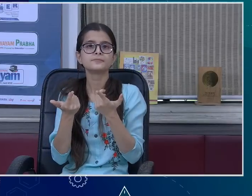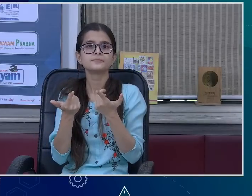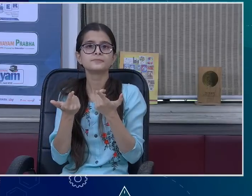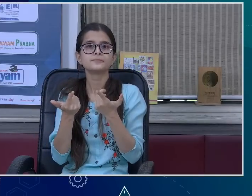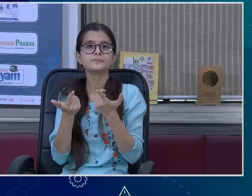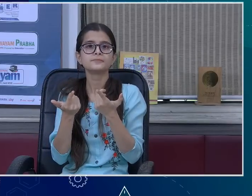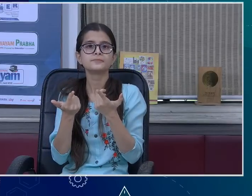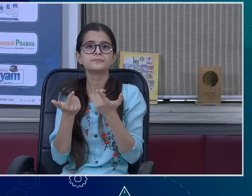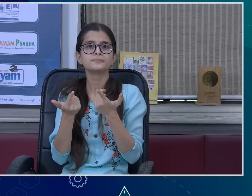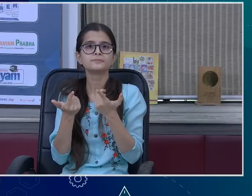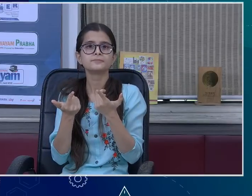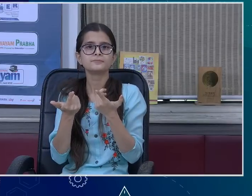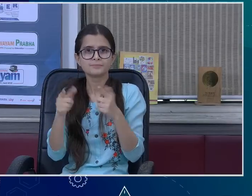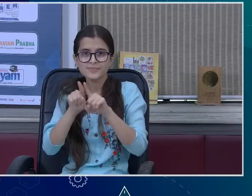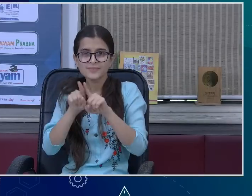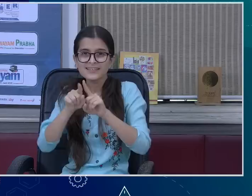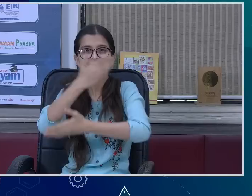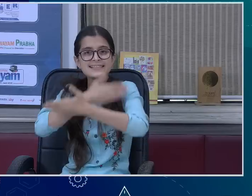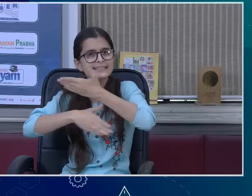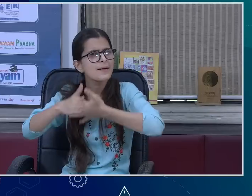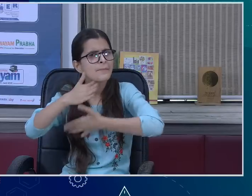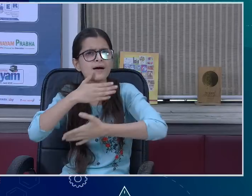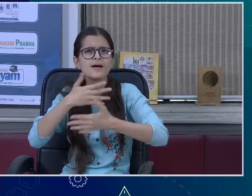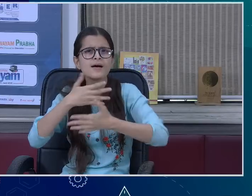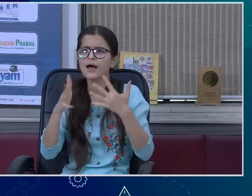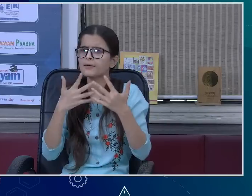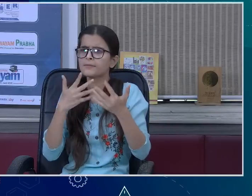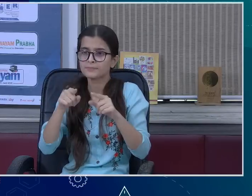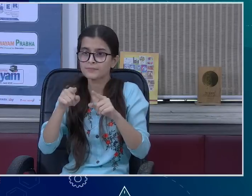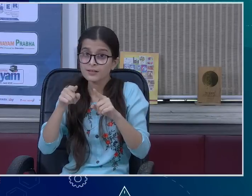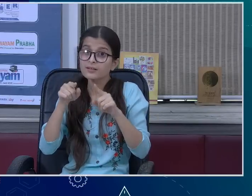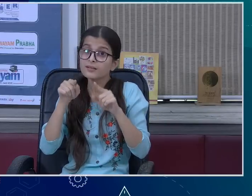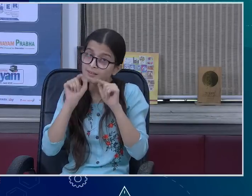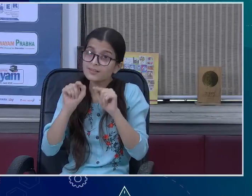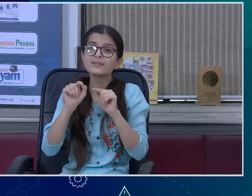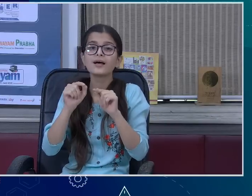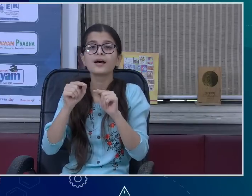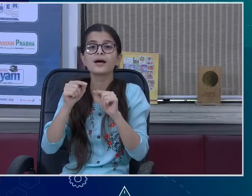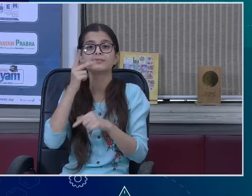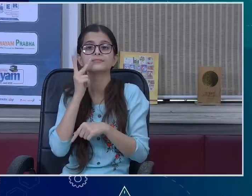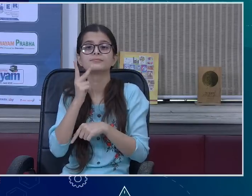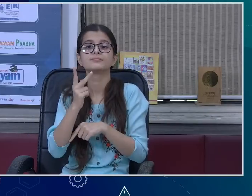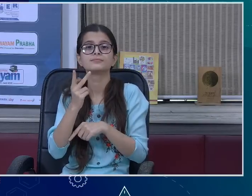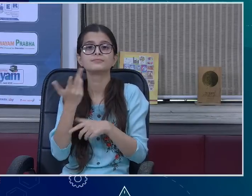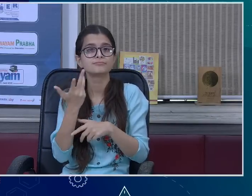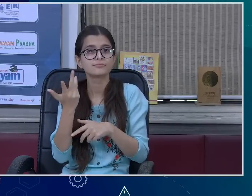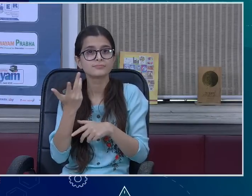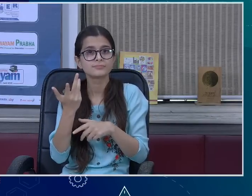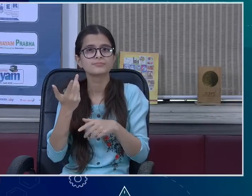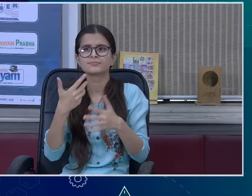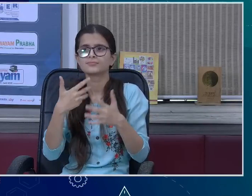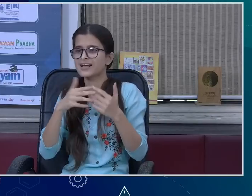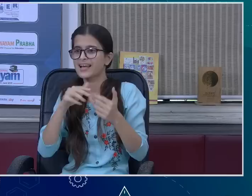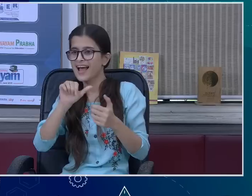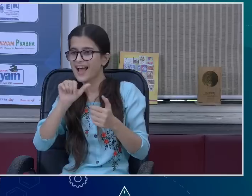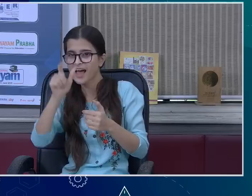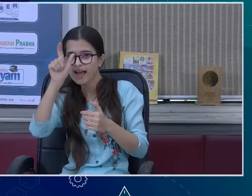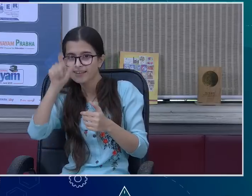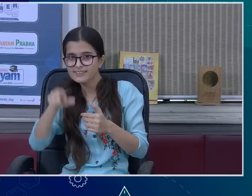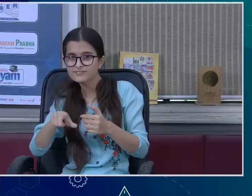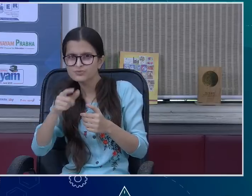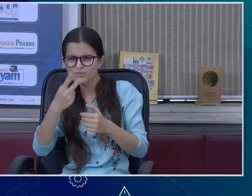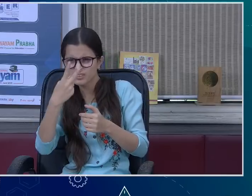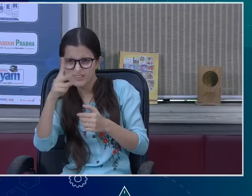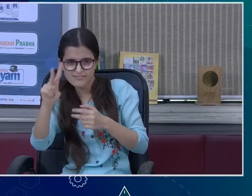particularly specific learning disability. So here we can consider these disorders are different from other individuals, as